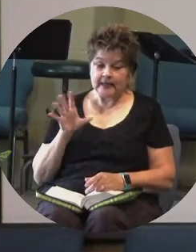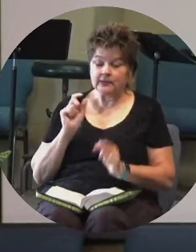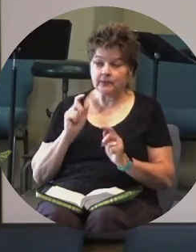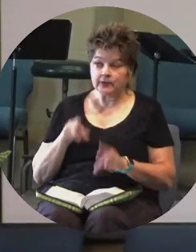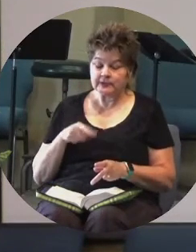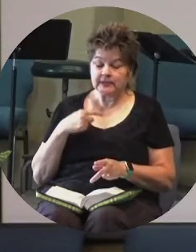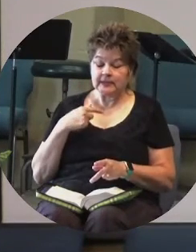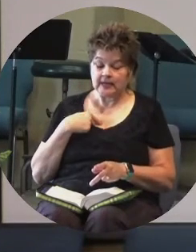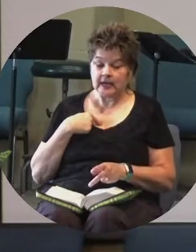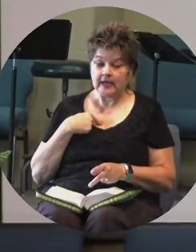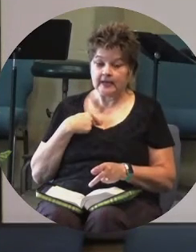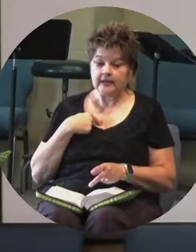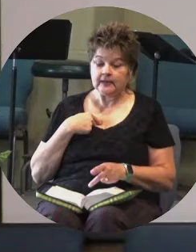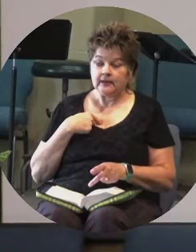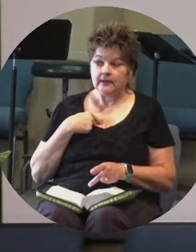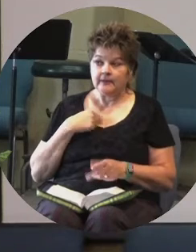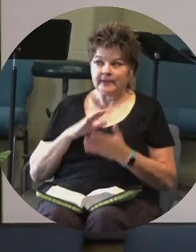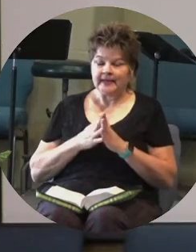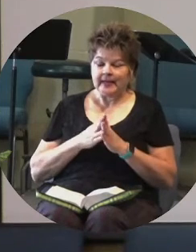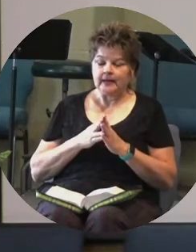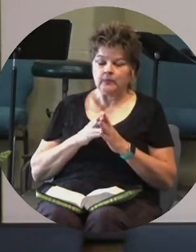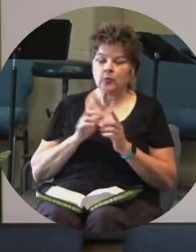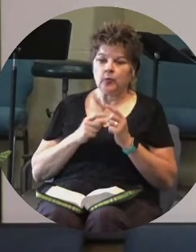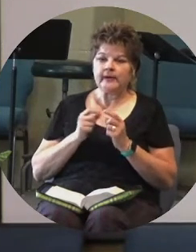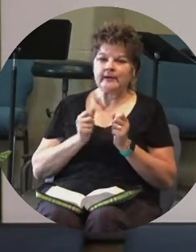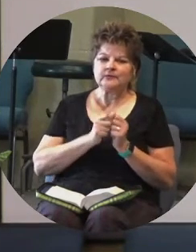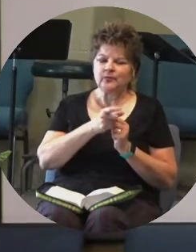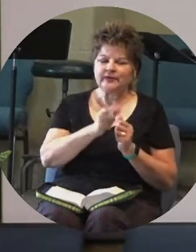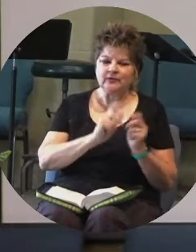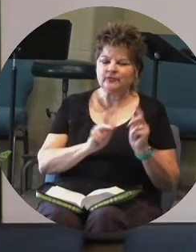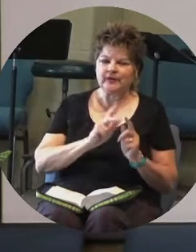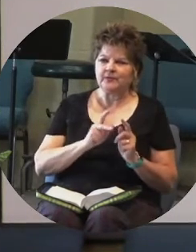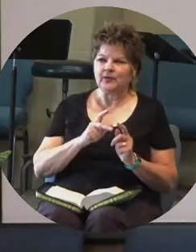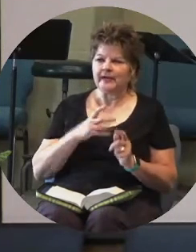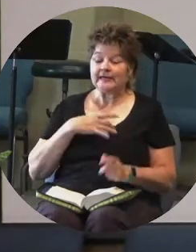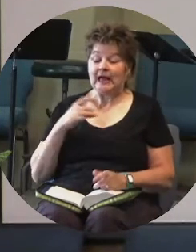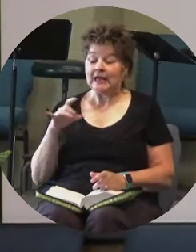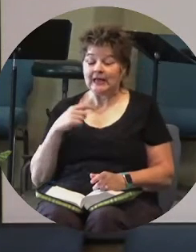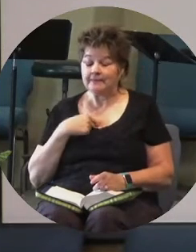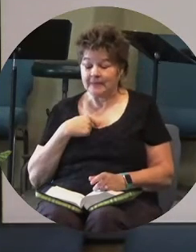was when I was around those people. Does that make sense? I just didn't like me.